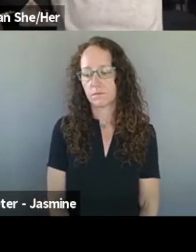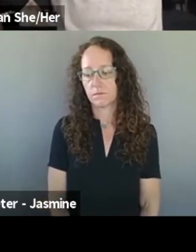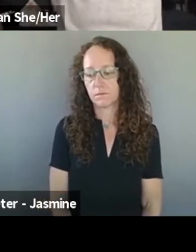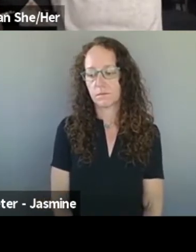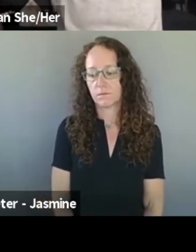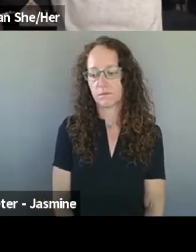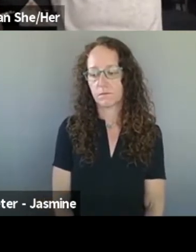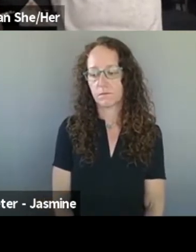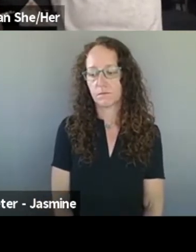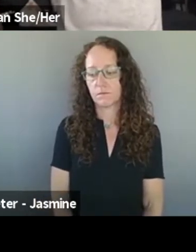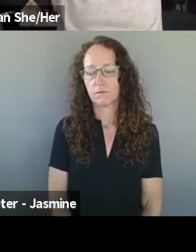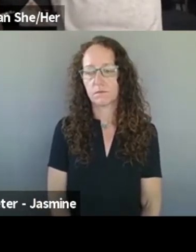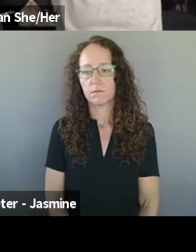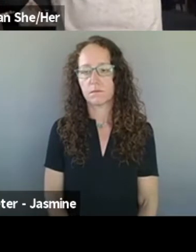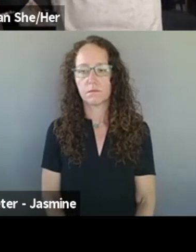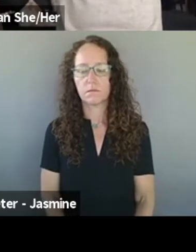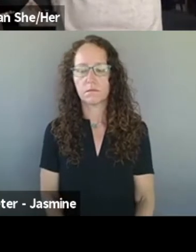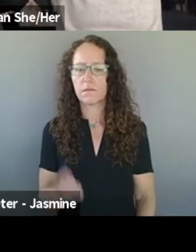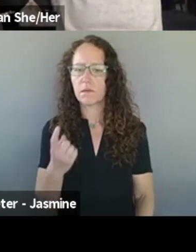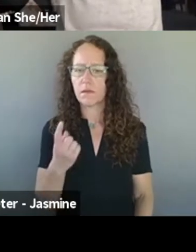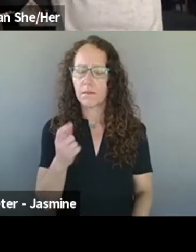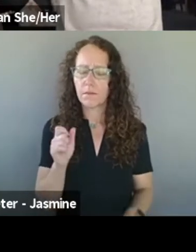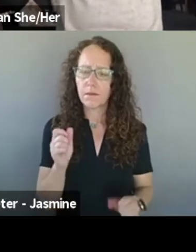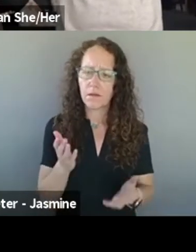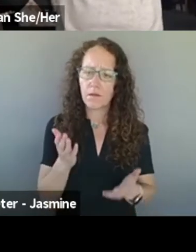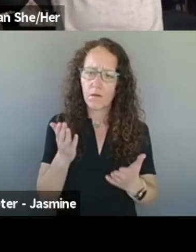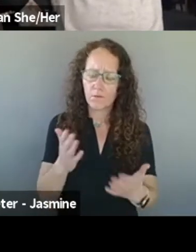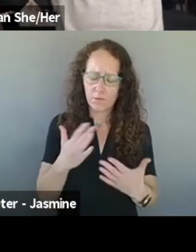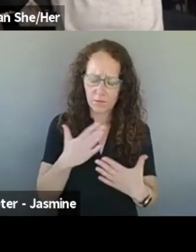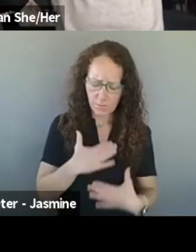Is there a touch you can offer yourself?